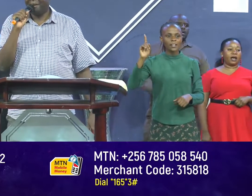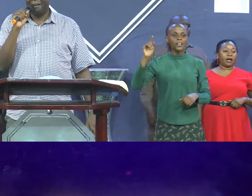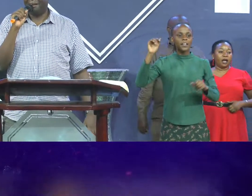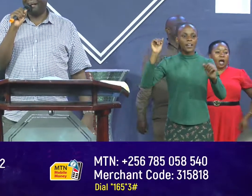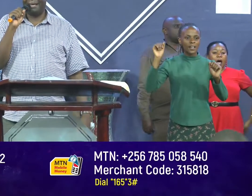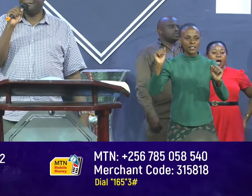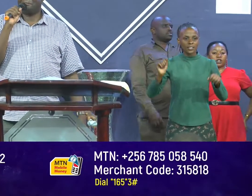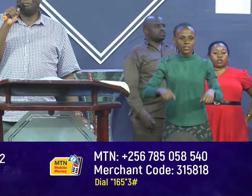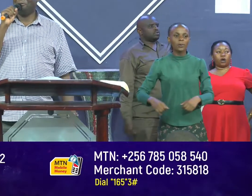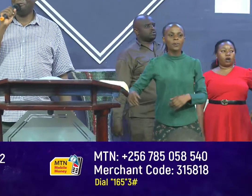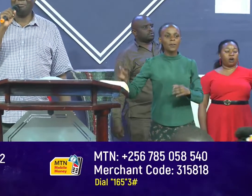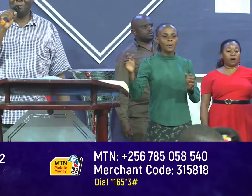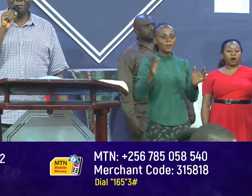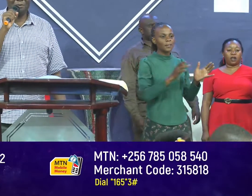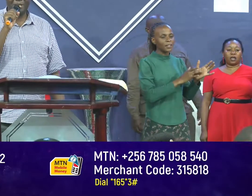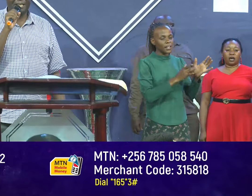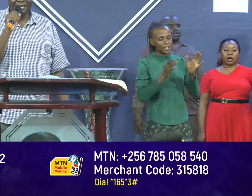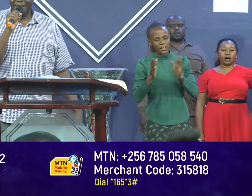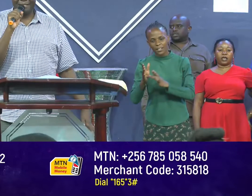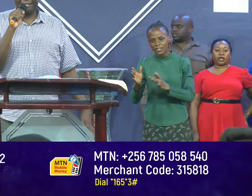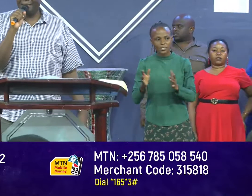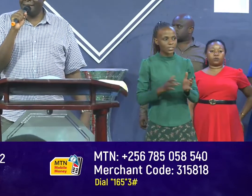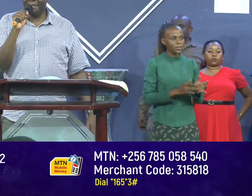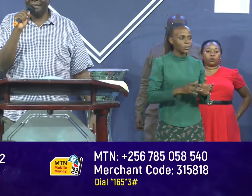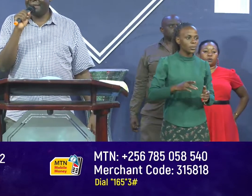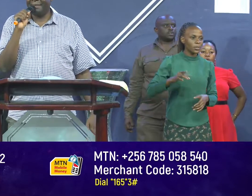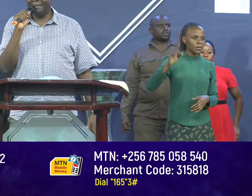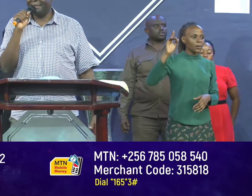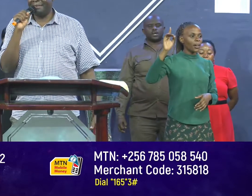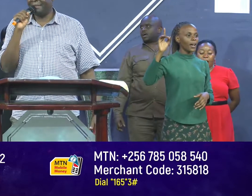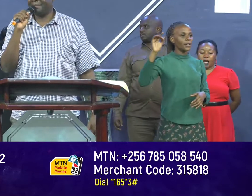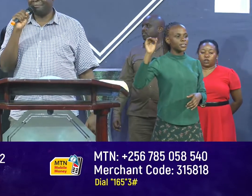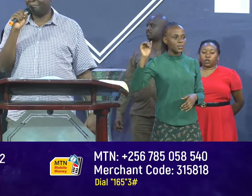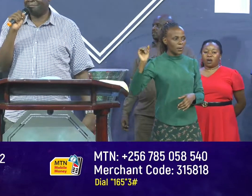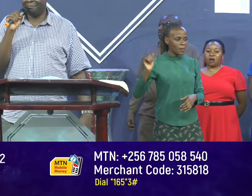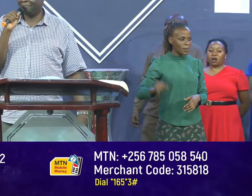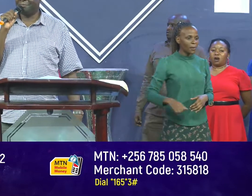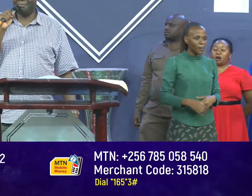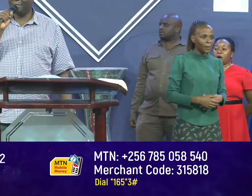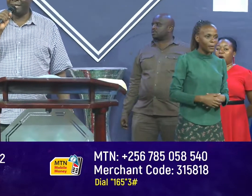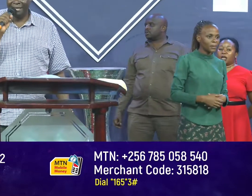asobola, asobola, yes.